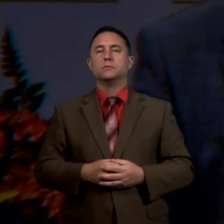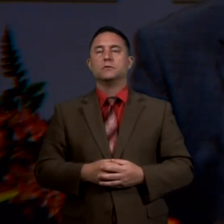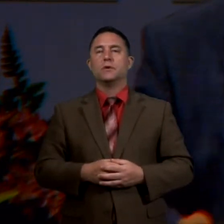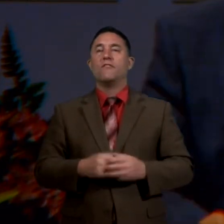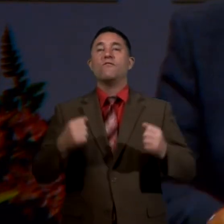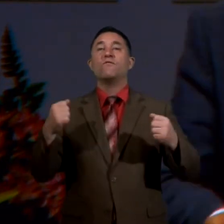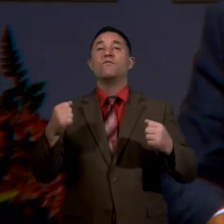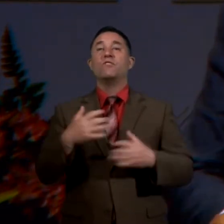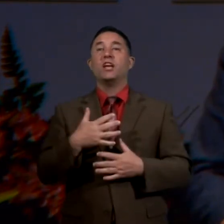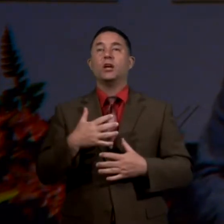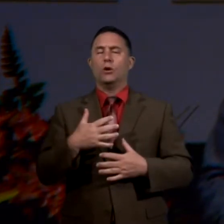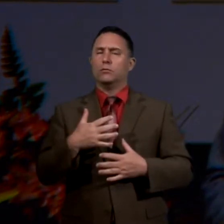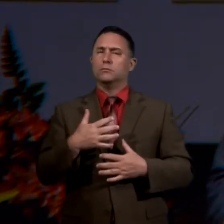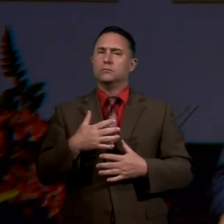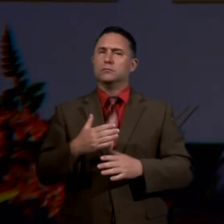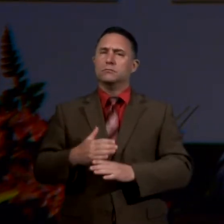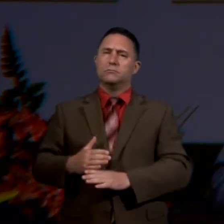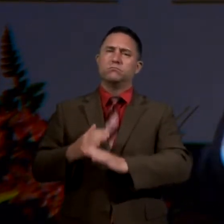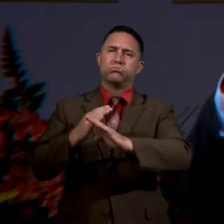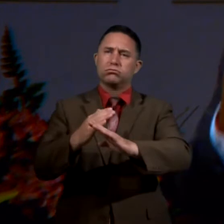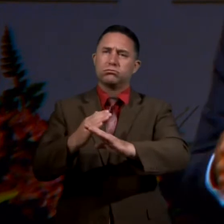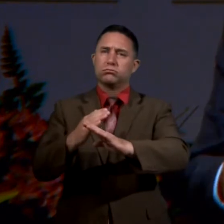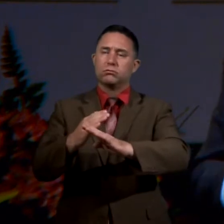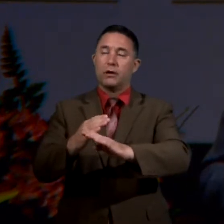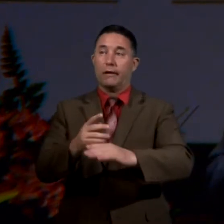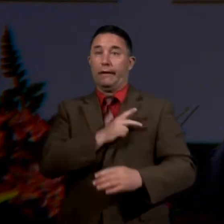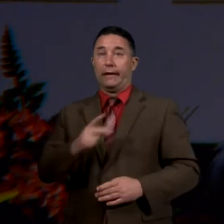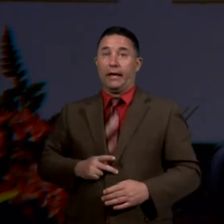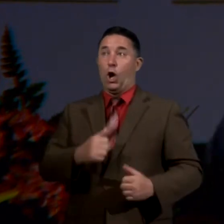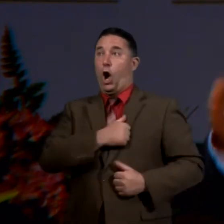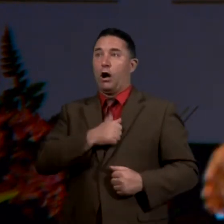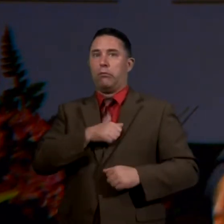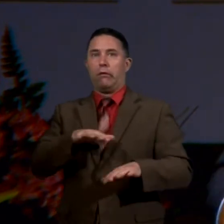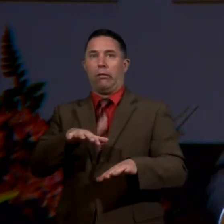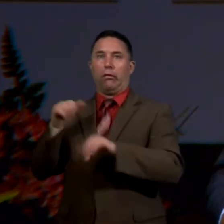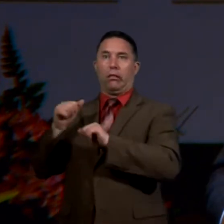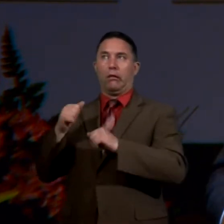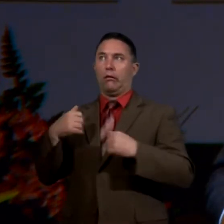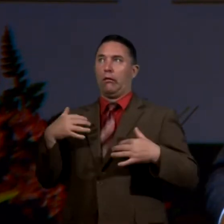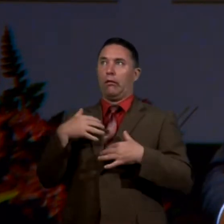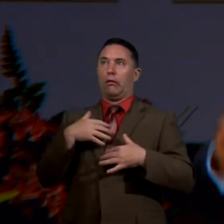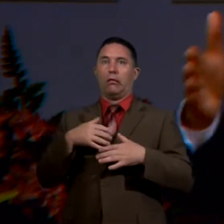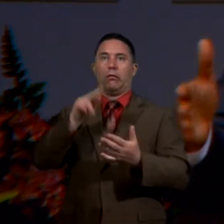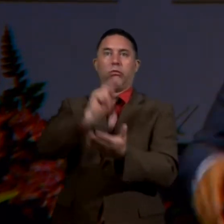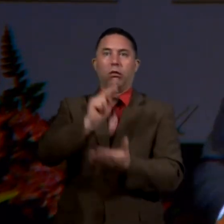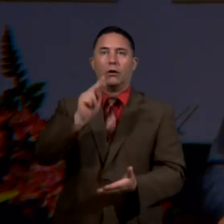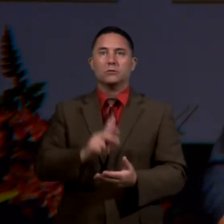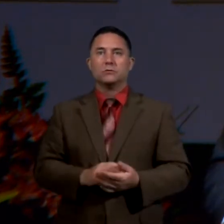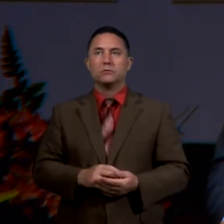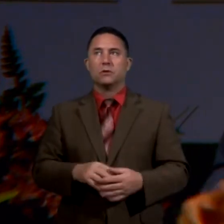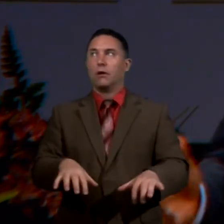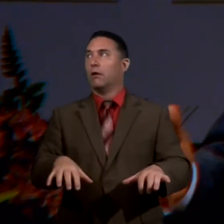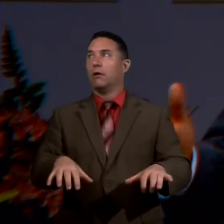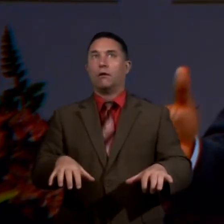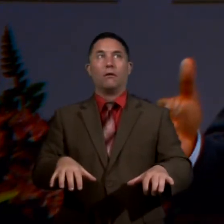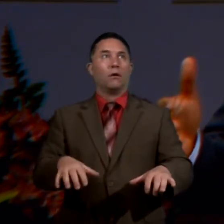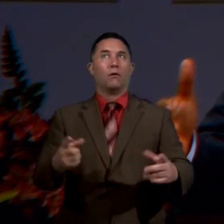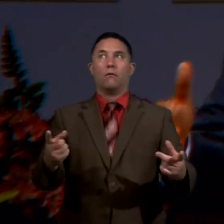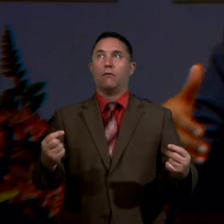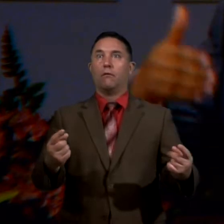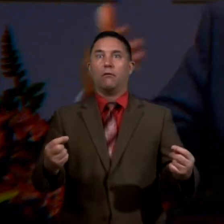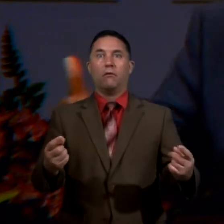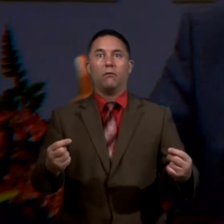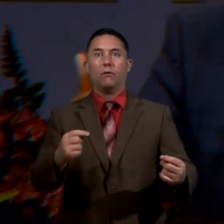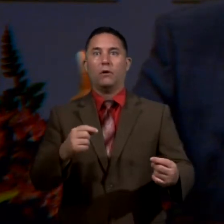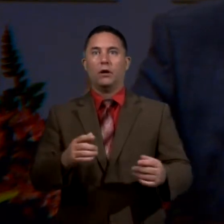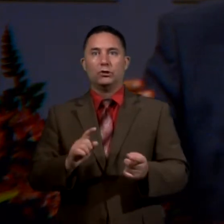Amen. Fear is an obstacle that has made kings and great armies retreat to defeat. It paralyzes and determines